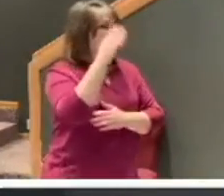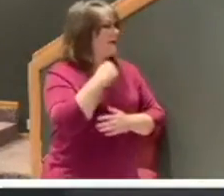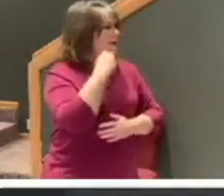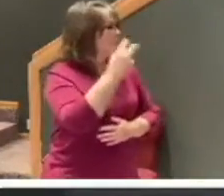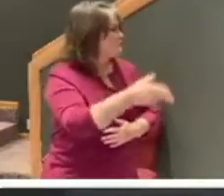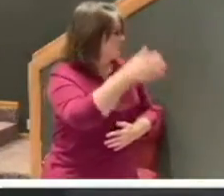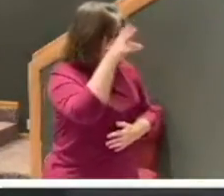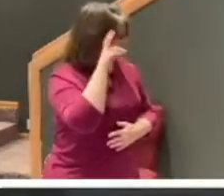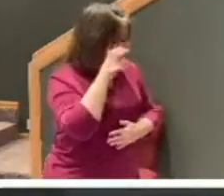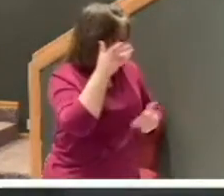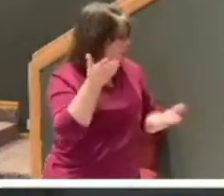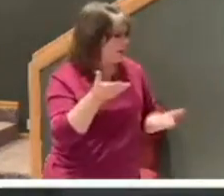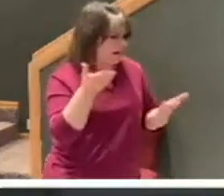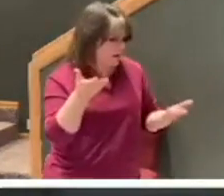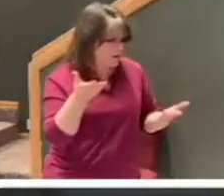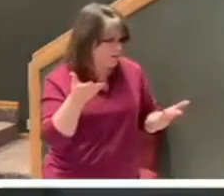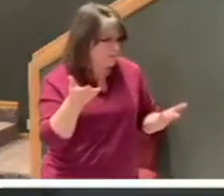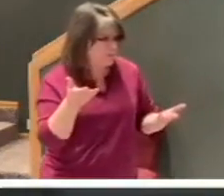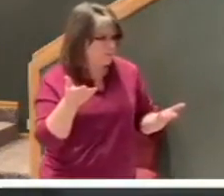be heard. And